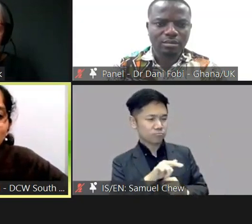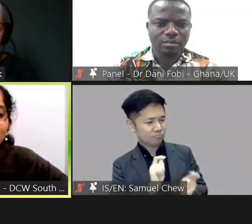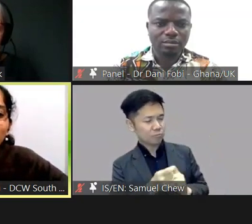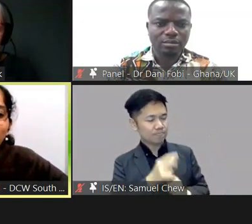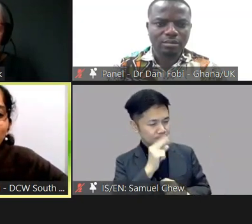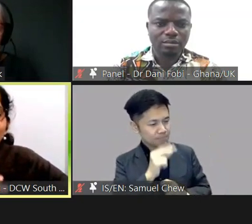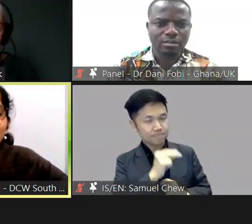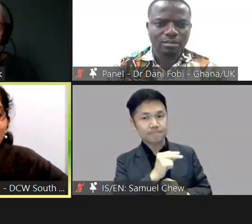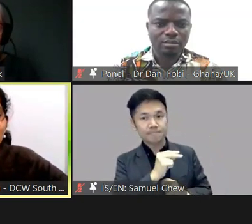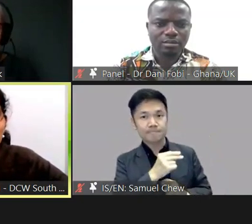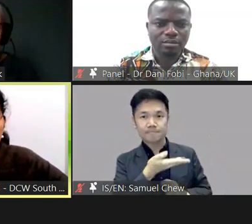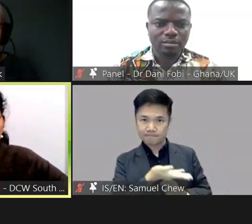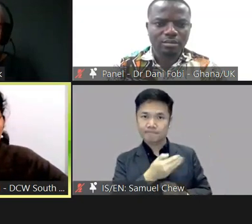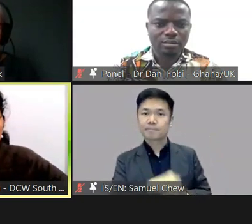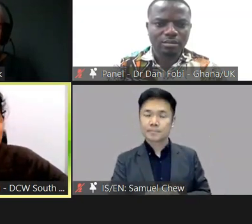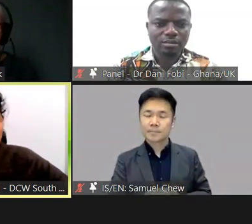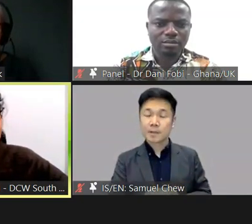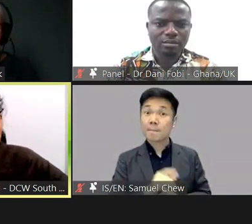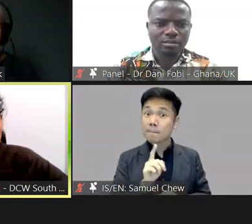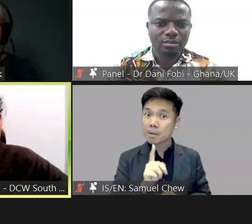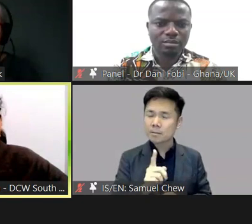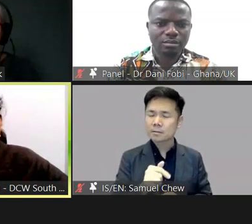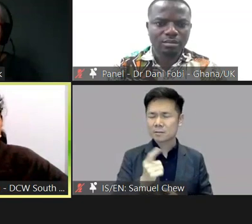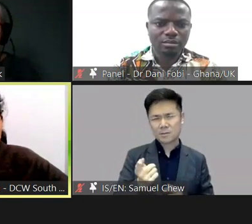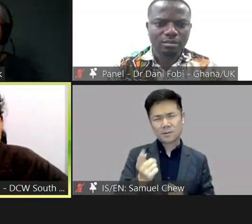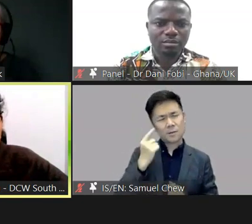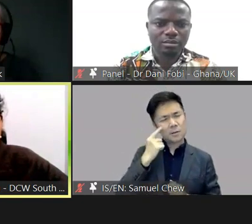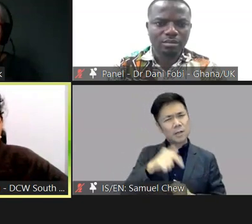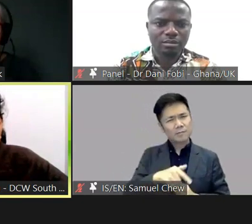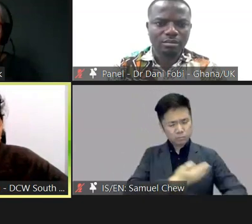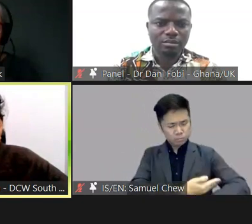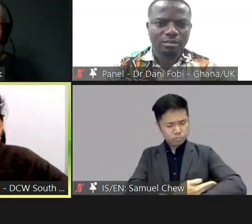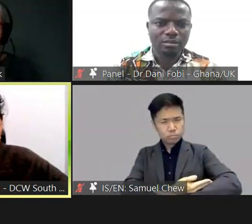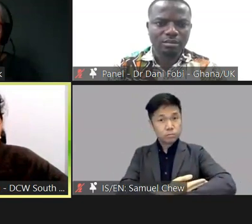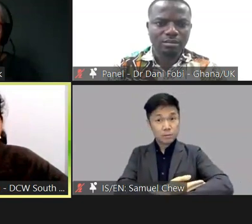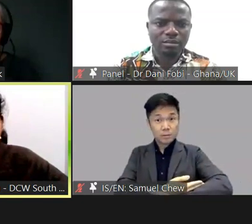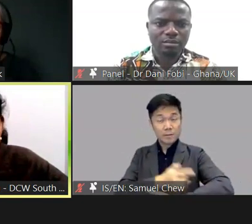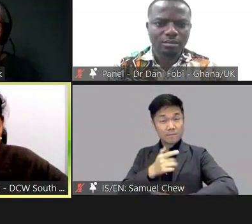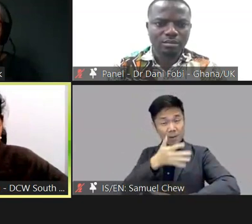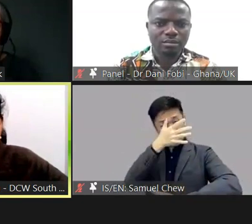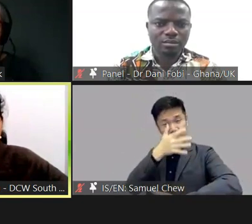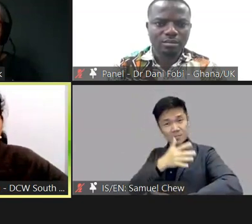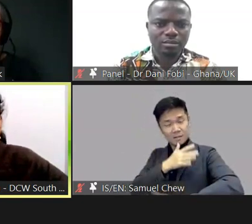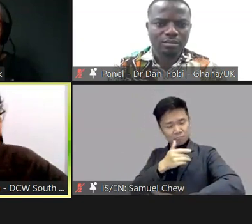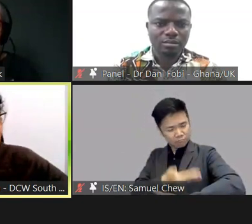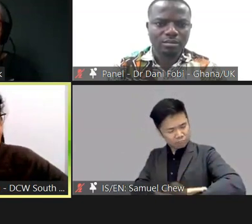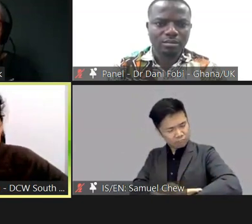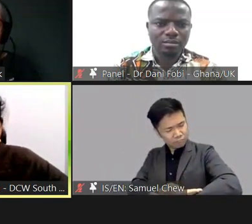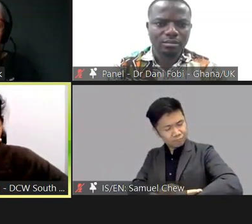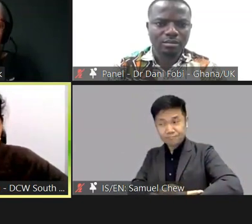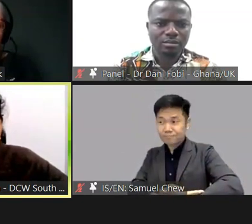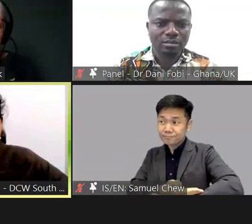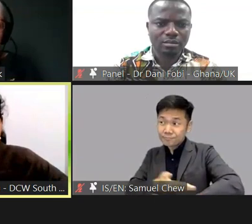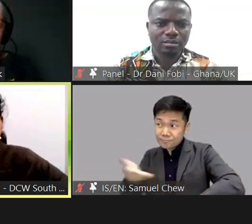spent in the families till these assistive devices are received with the